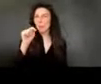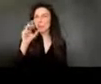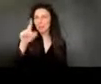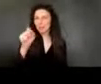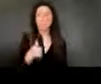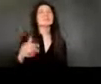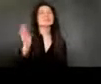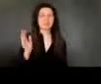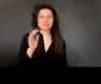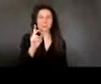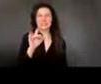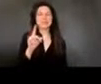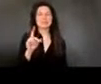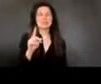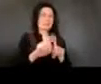postcards